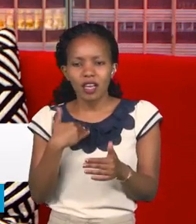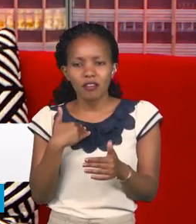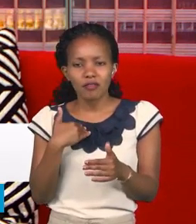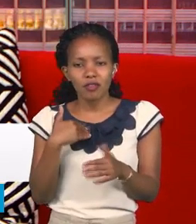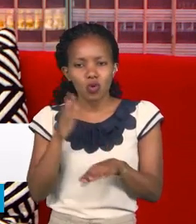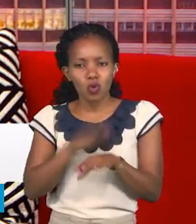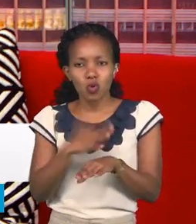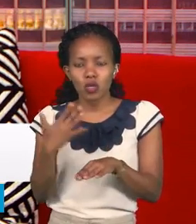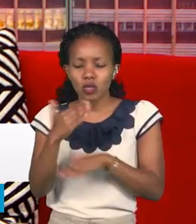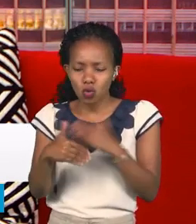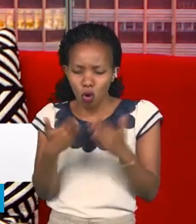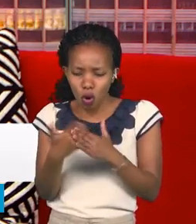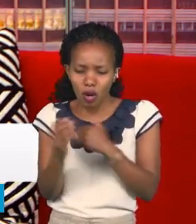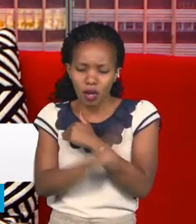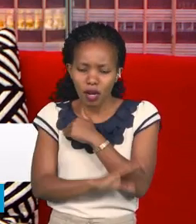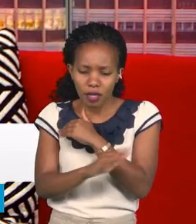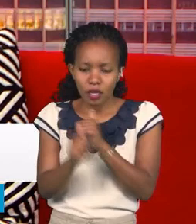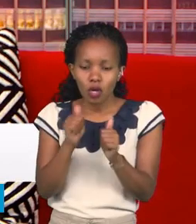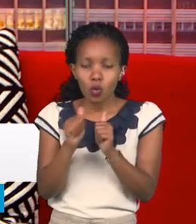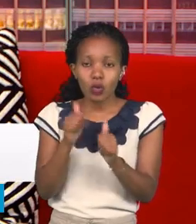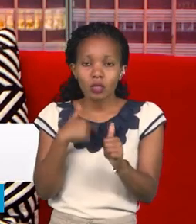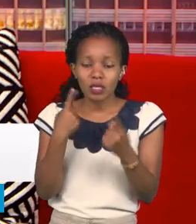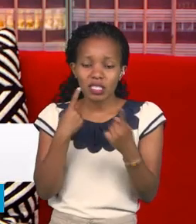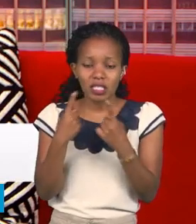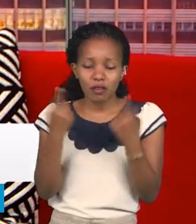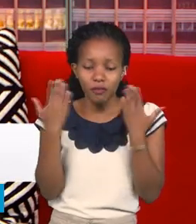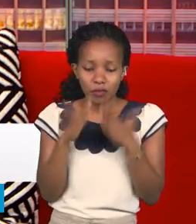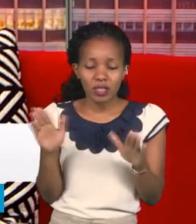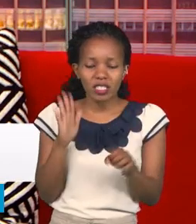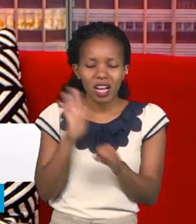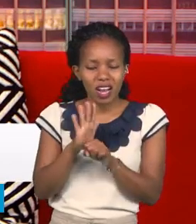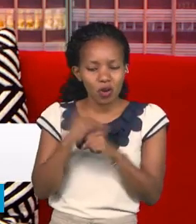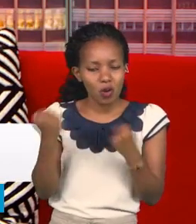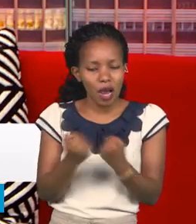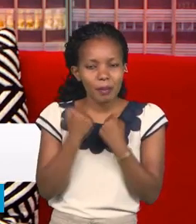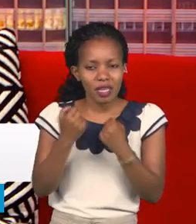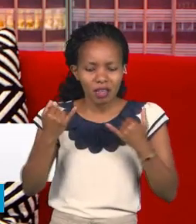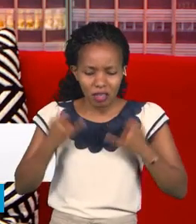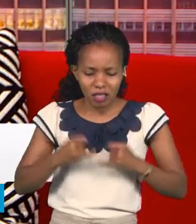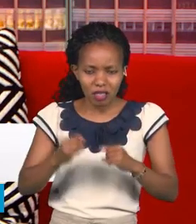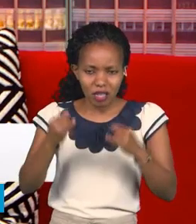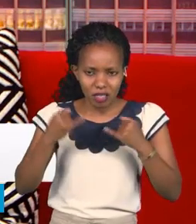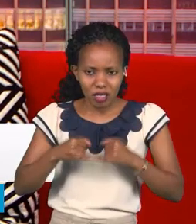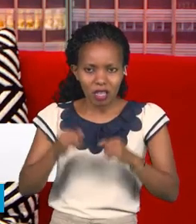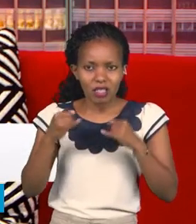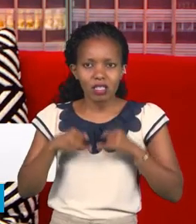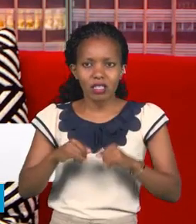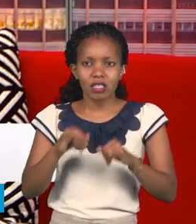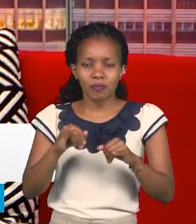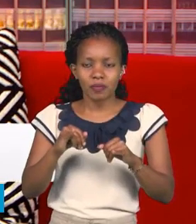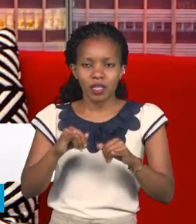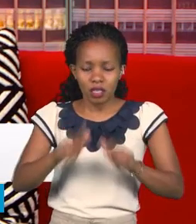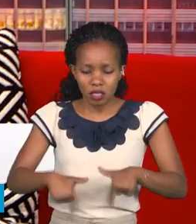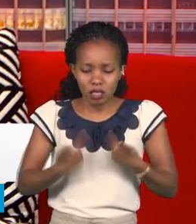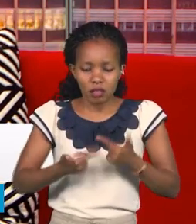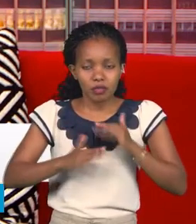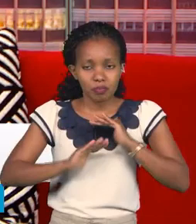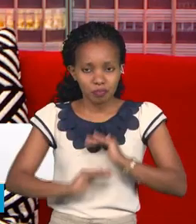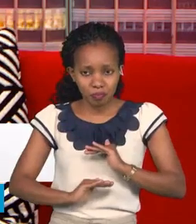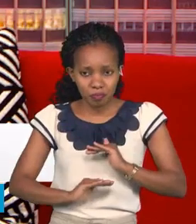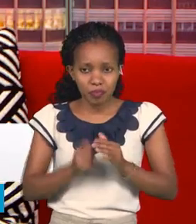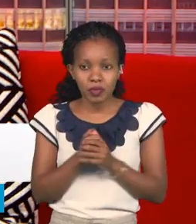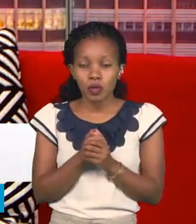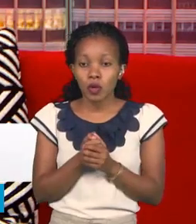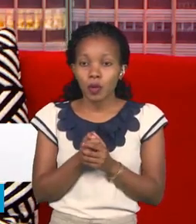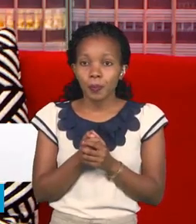So all these countries which are mentioned, in most of the countries, a lot is happening. Like they're also trying to, you know, have self-sustainability, it's right? True that. In